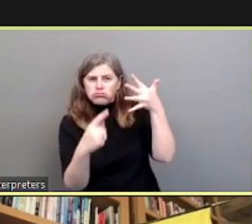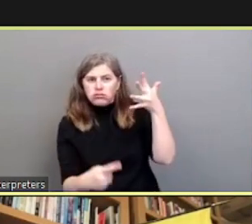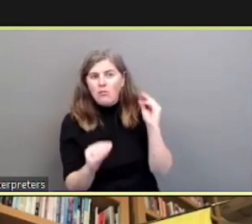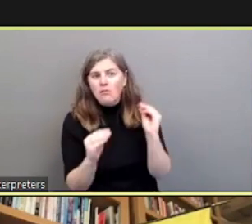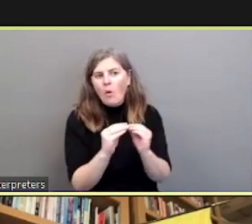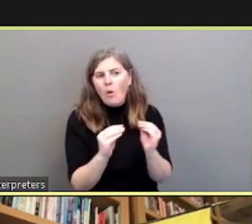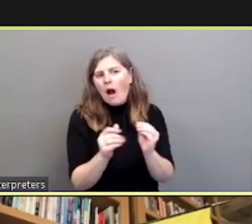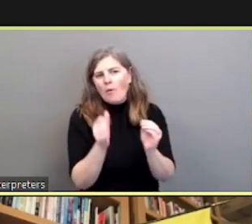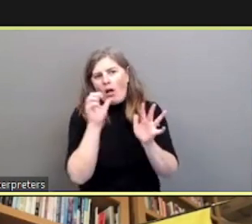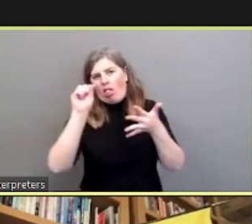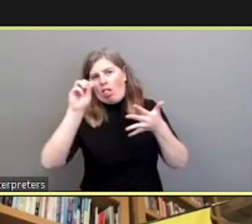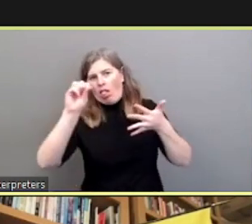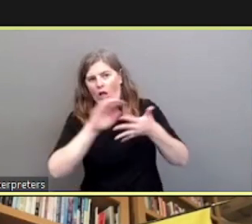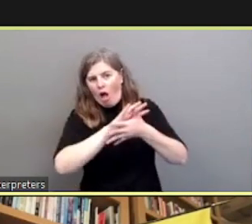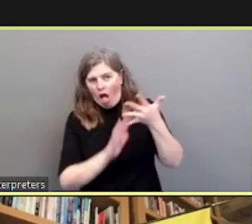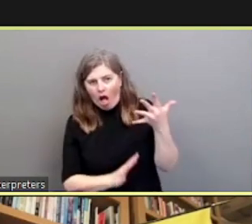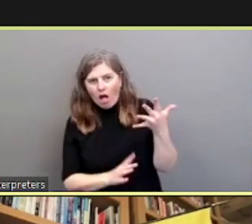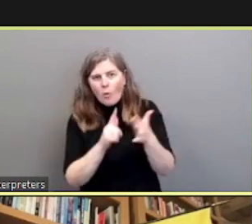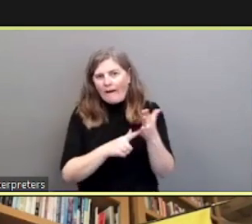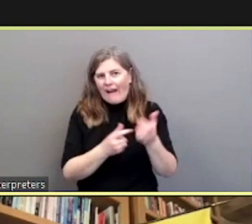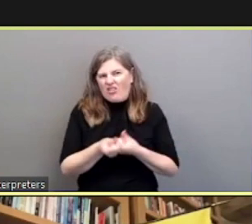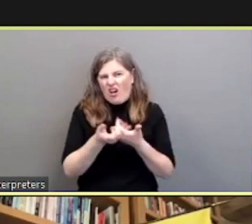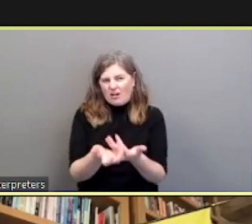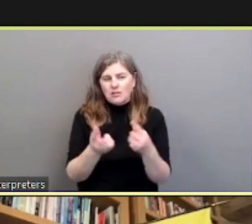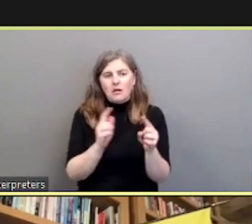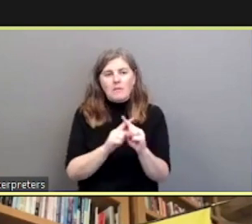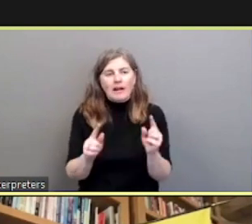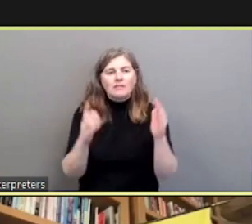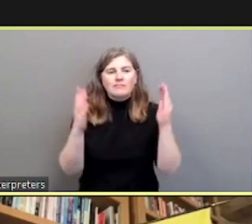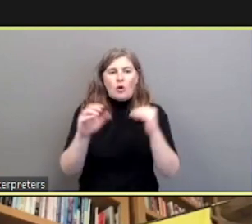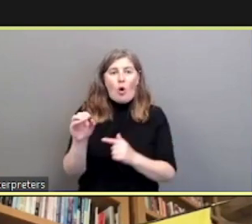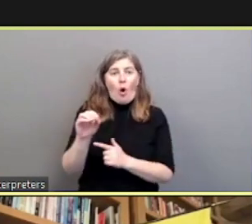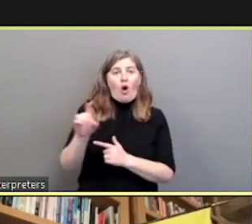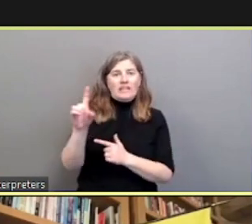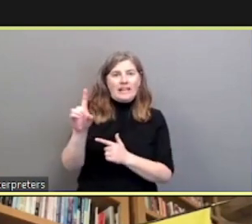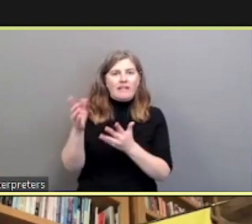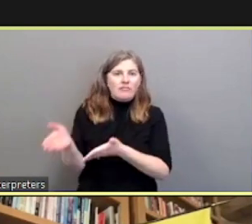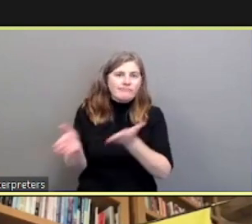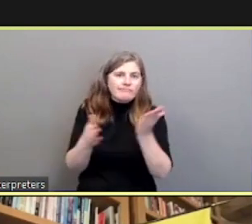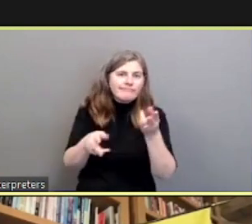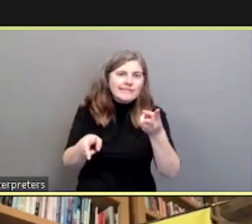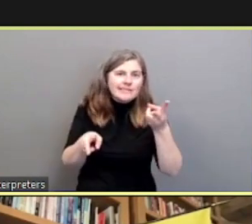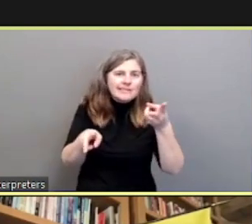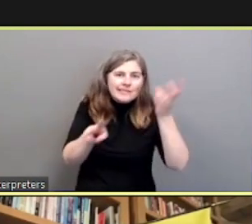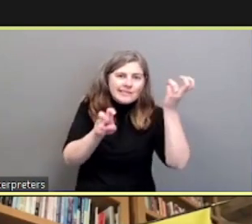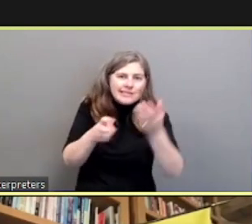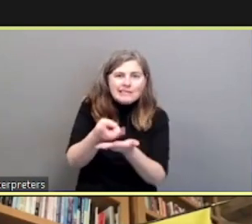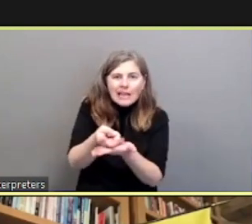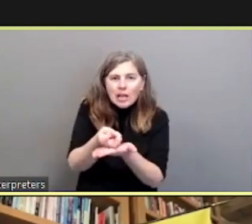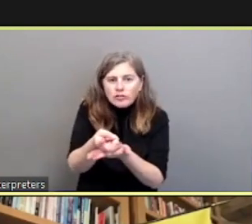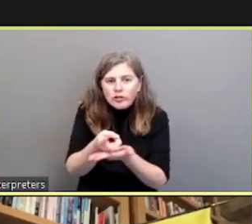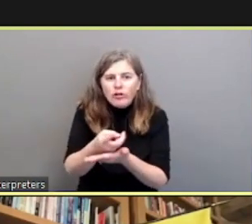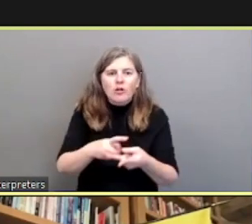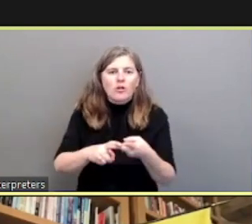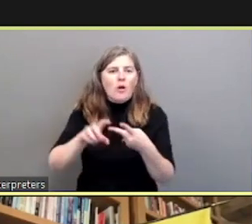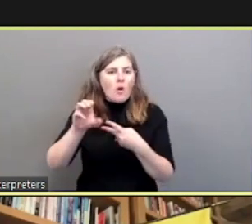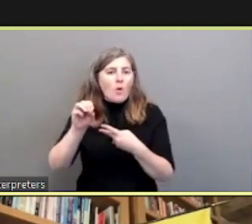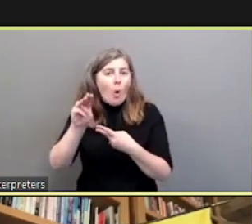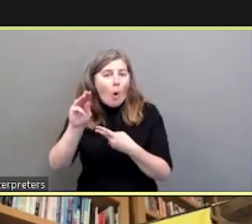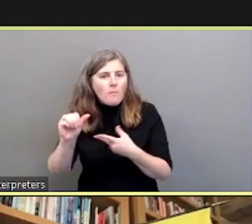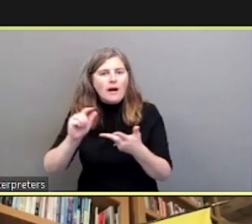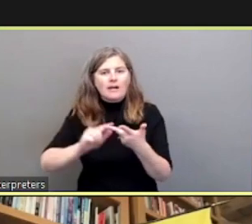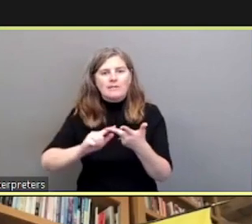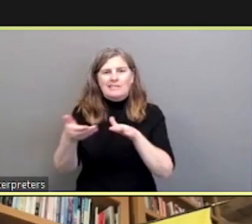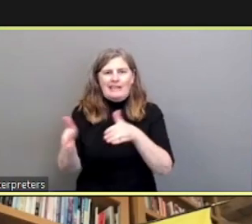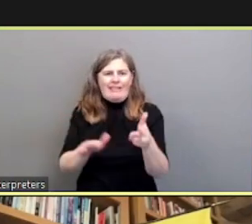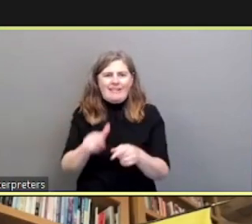read through. And overdoses can lead to seizure, coma, that should say, or death. So please